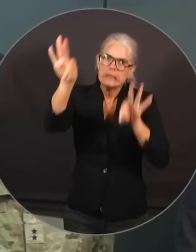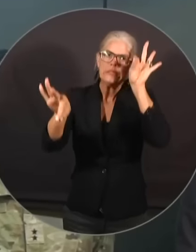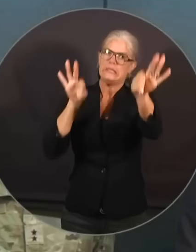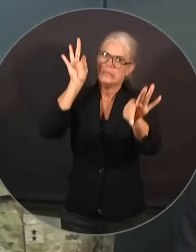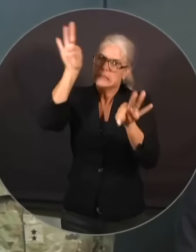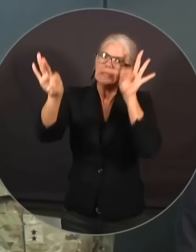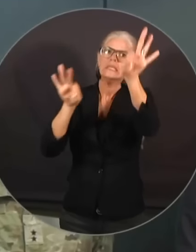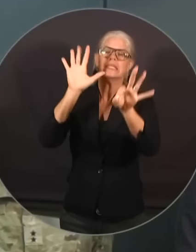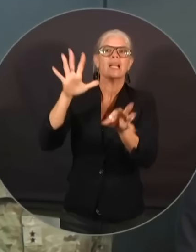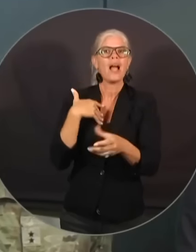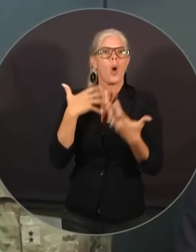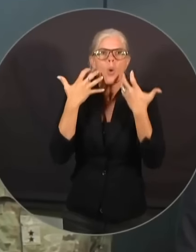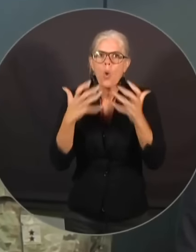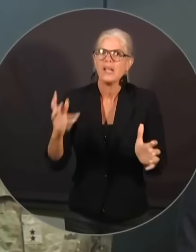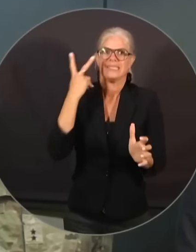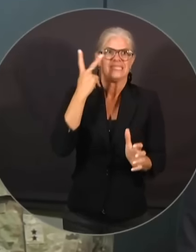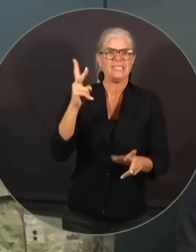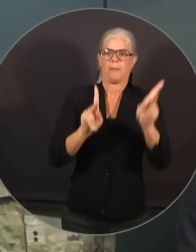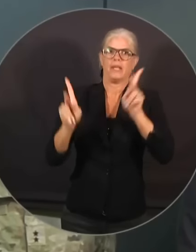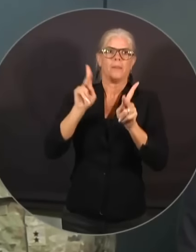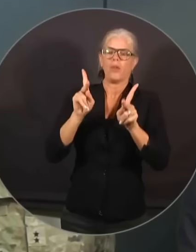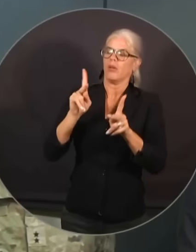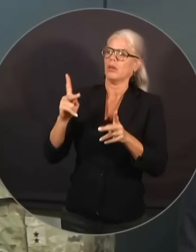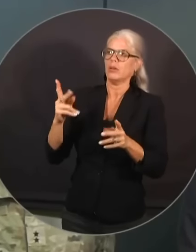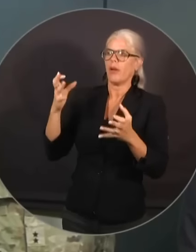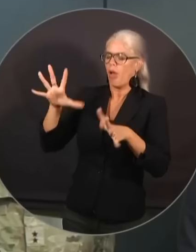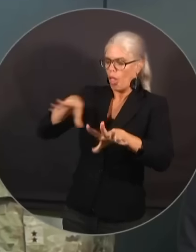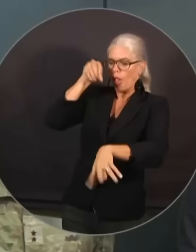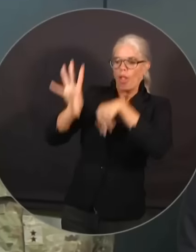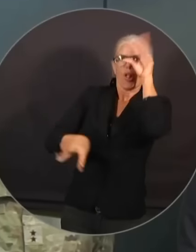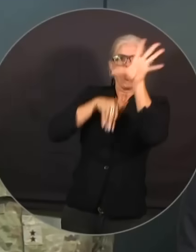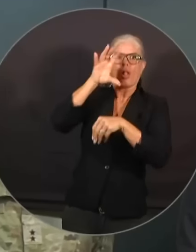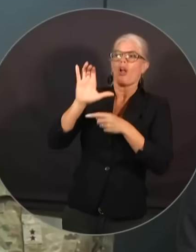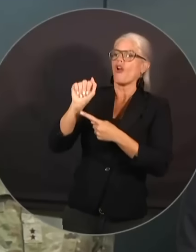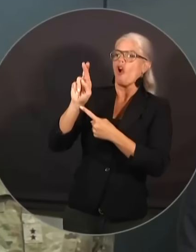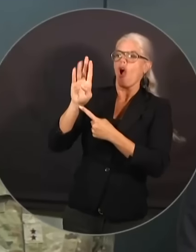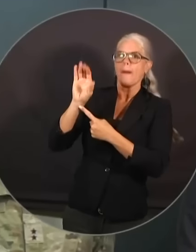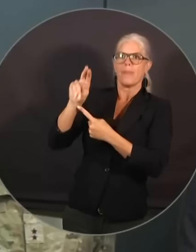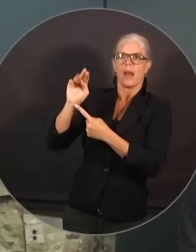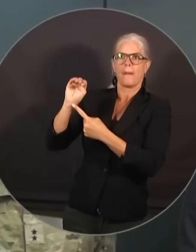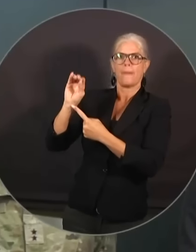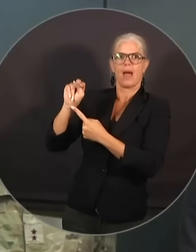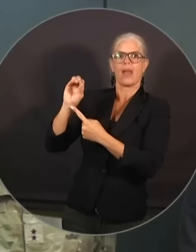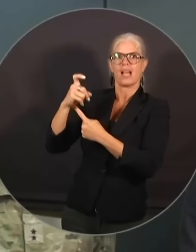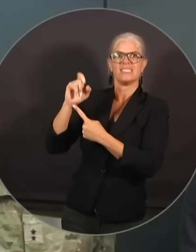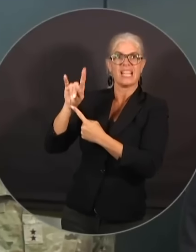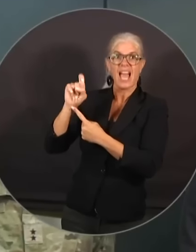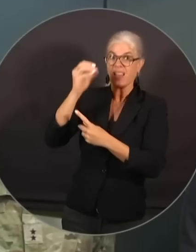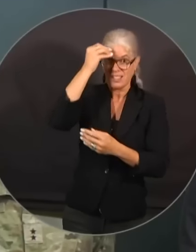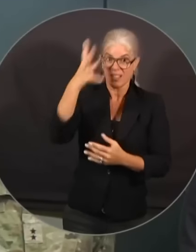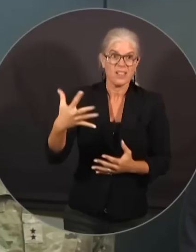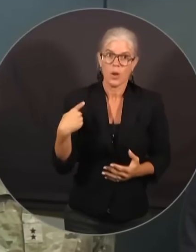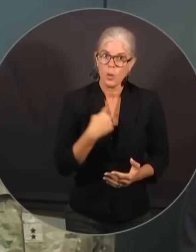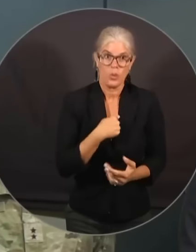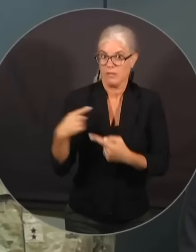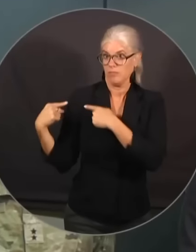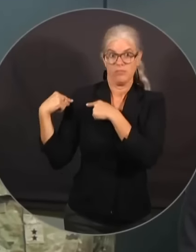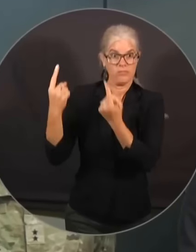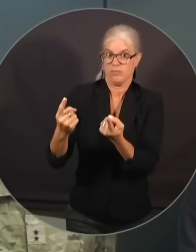reducing the number of carbon monoxide poisoning fatalities after storms. We want to have zero in this disaster,